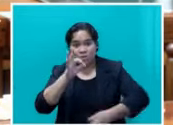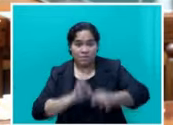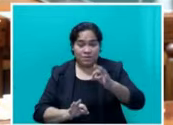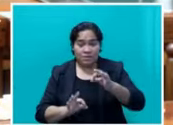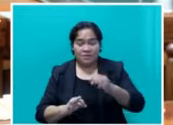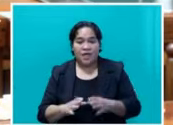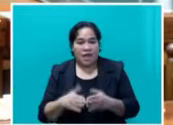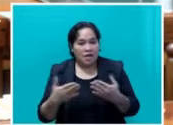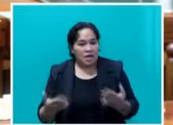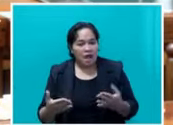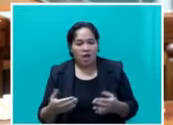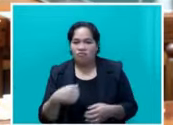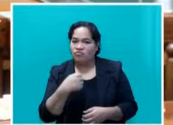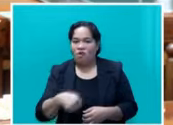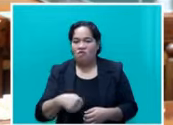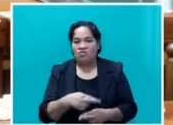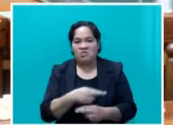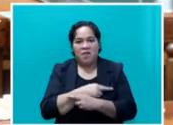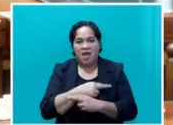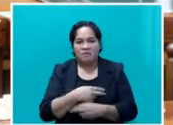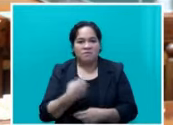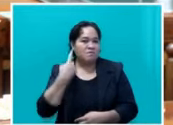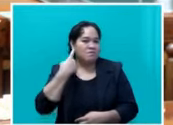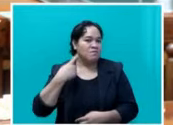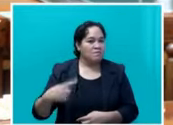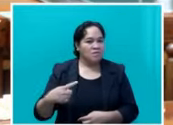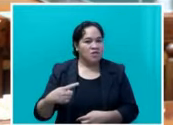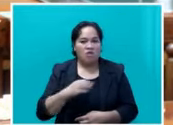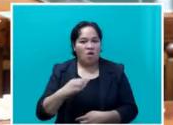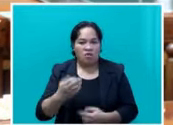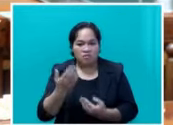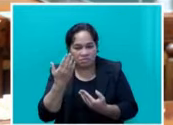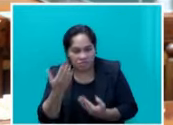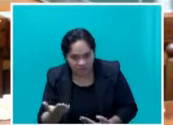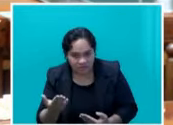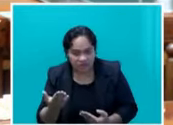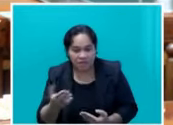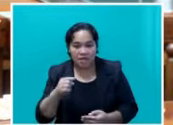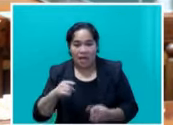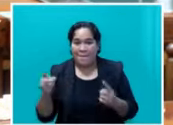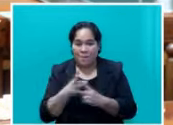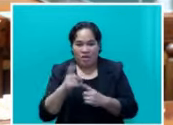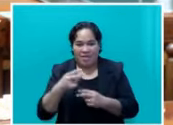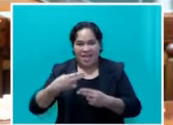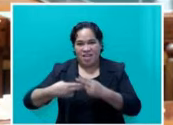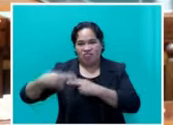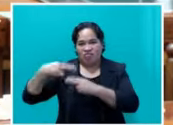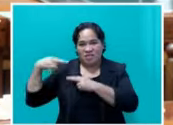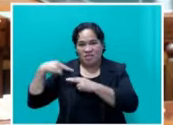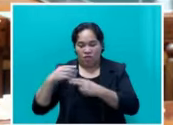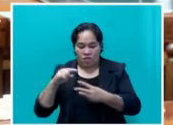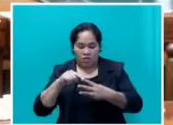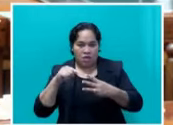who now have no respect, no consideration, no acknowledgement of the importance in history of these